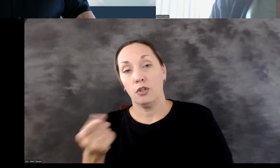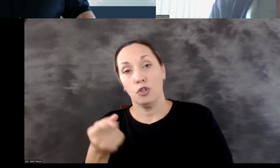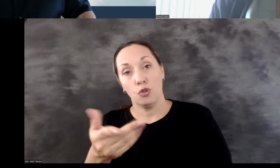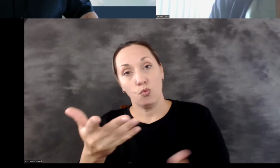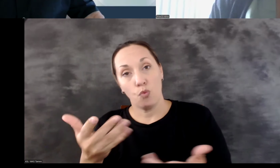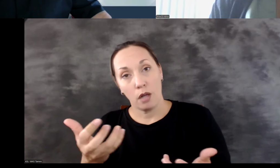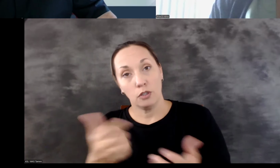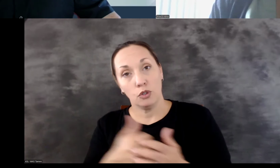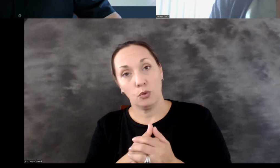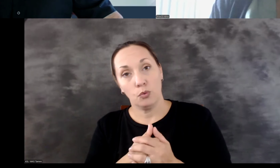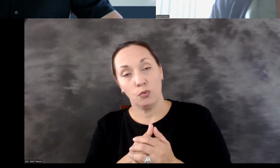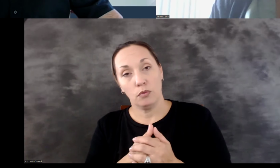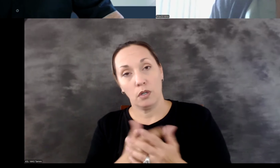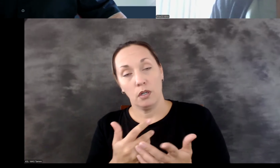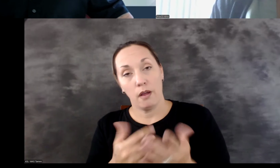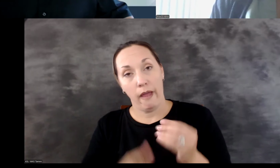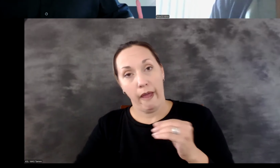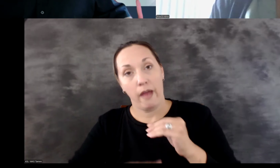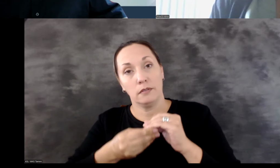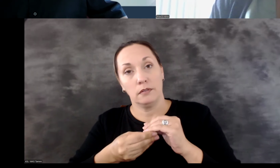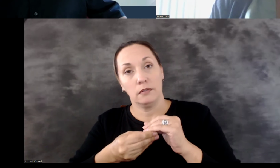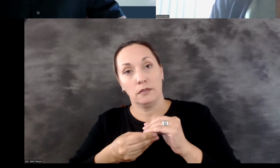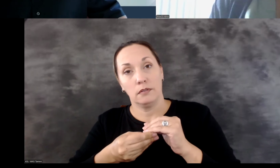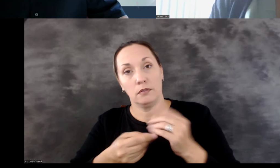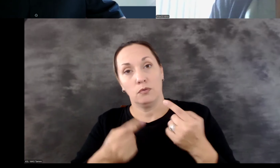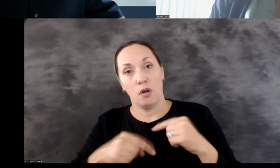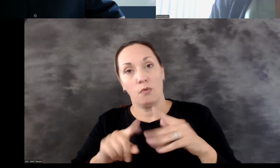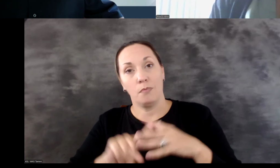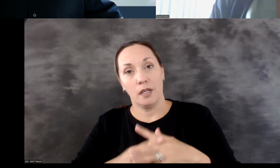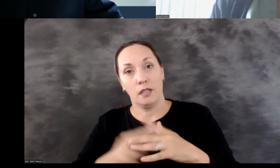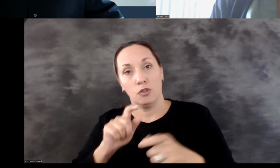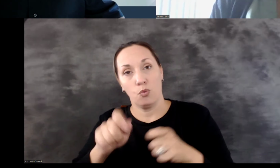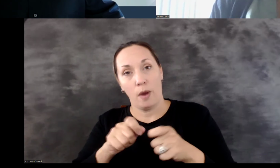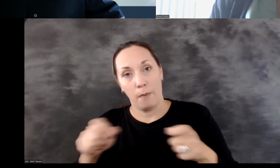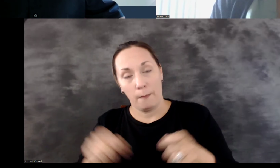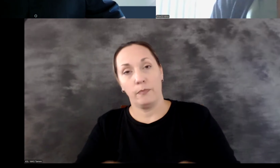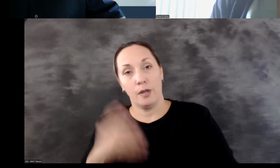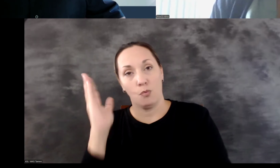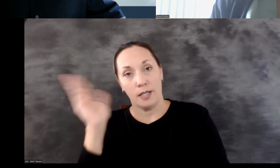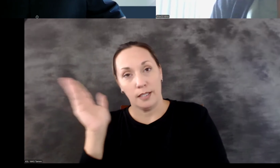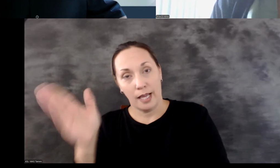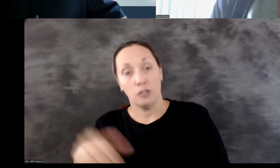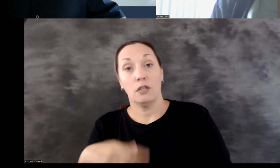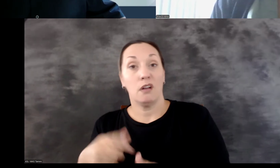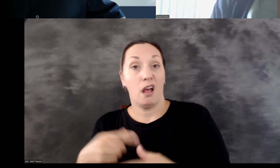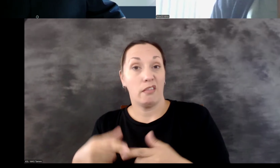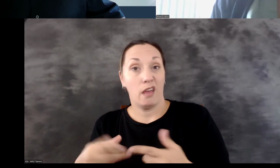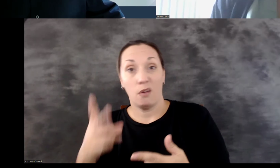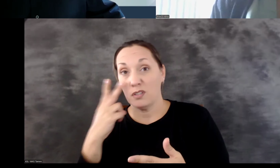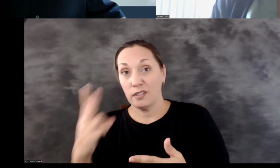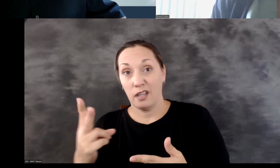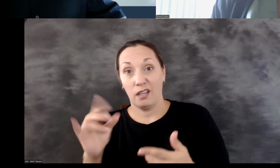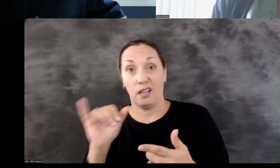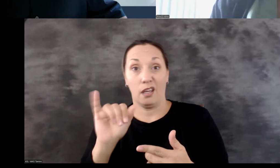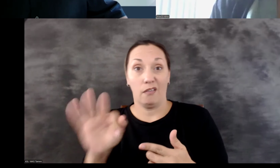wanted to add as we kind of begin to wrap up sure, the presentation, and then we'll see if we have